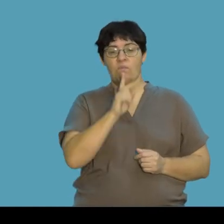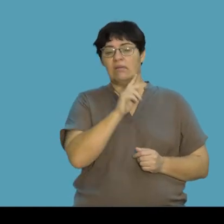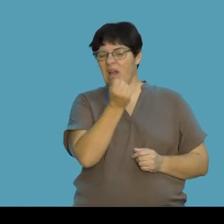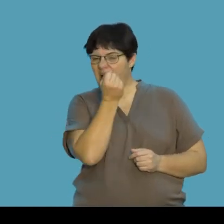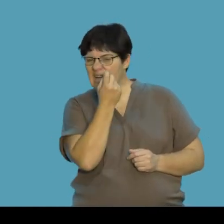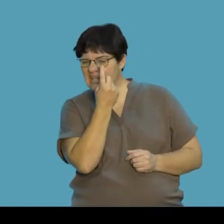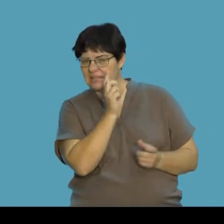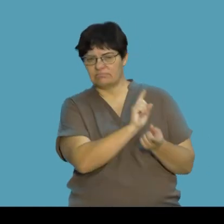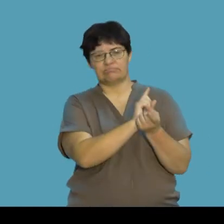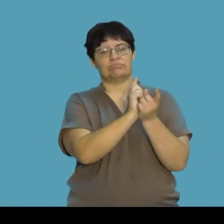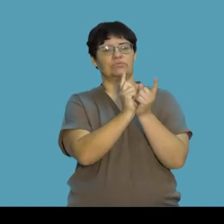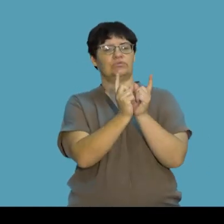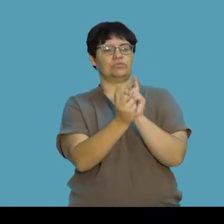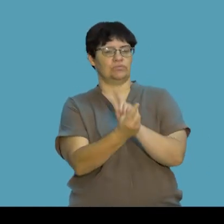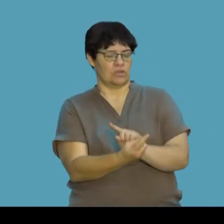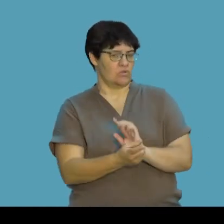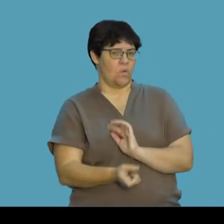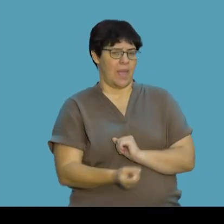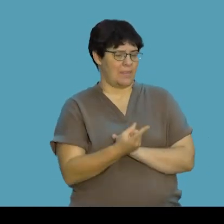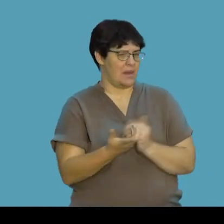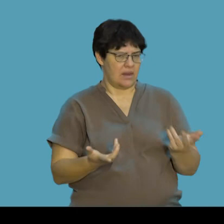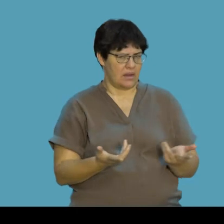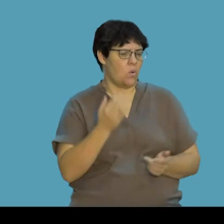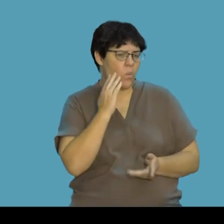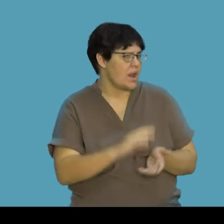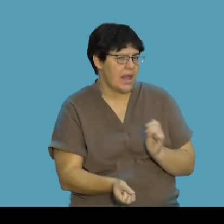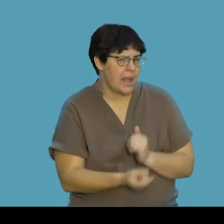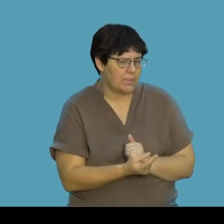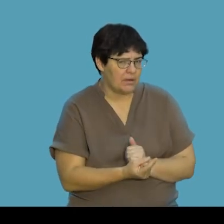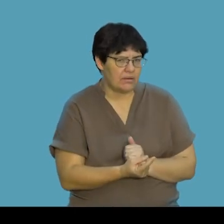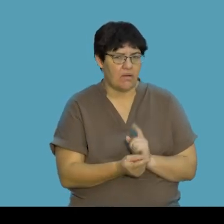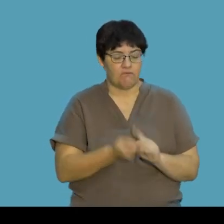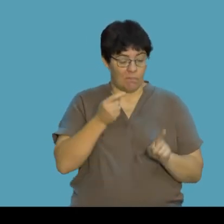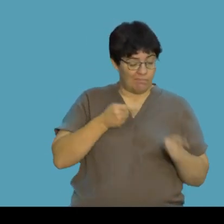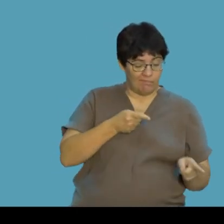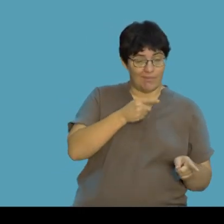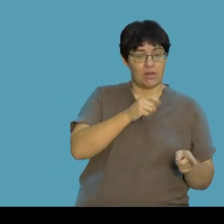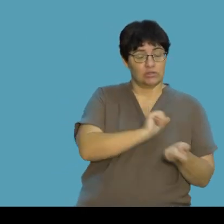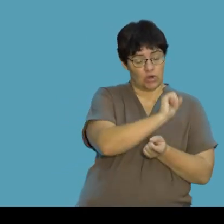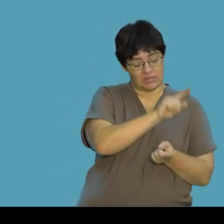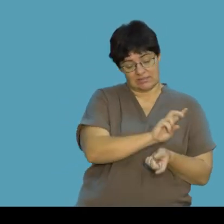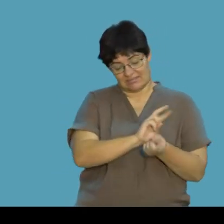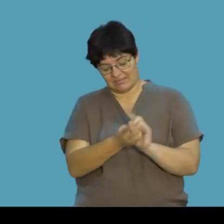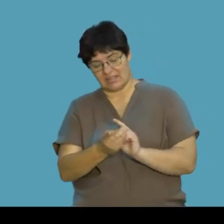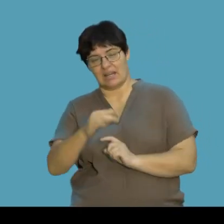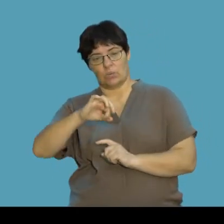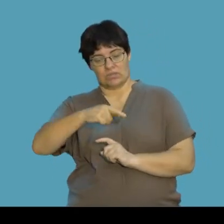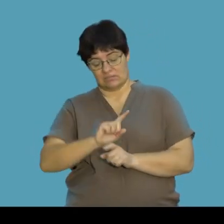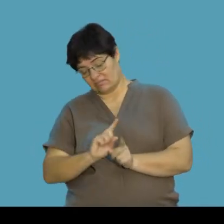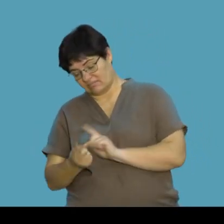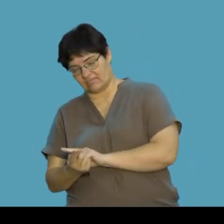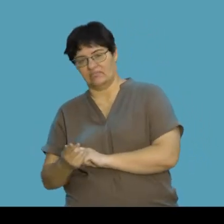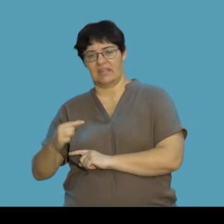understand, as to what exactly happens when a substance changes from solid to liquid and then to gas. And then